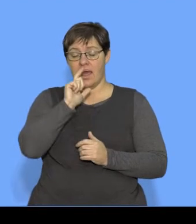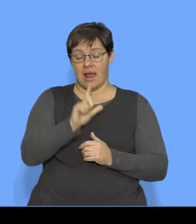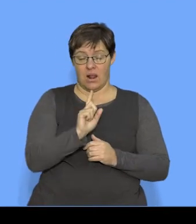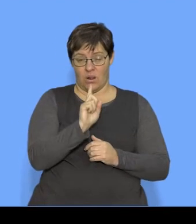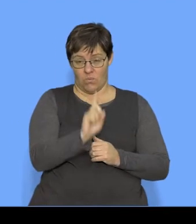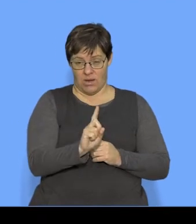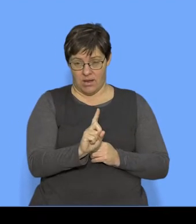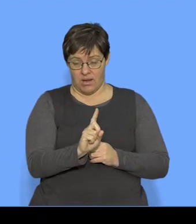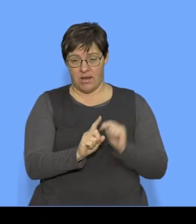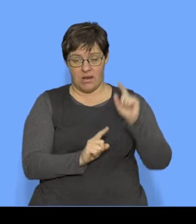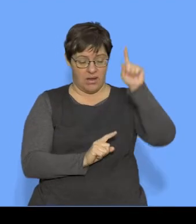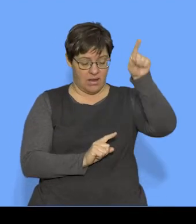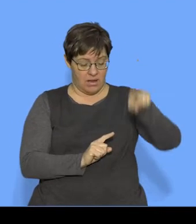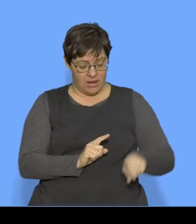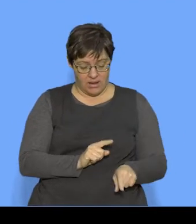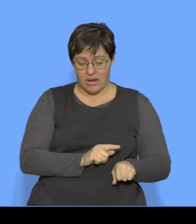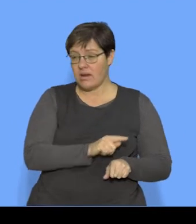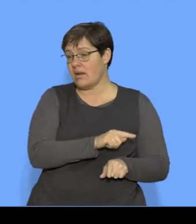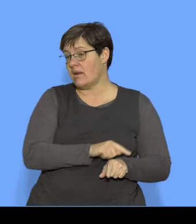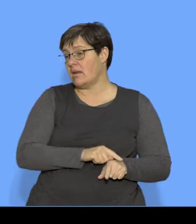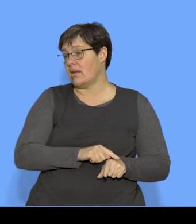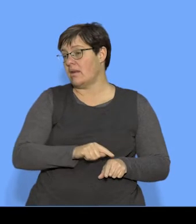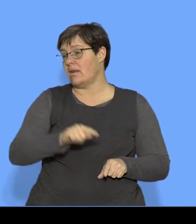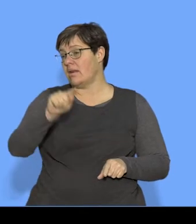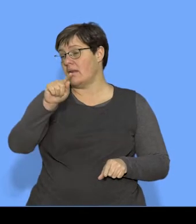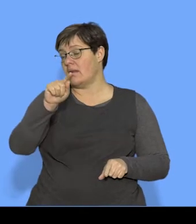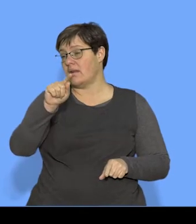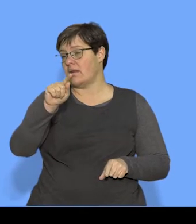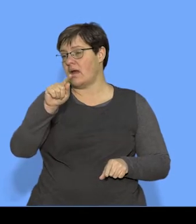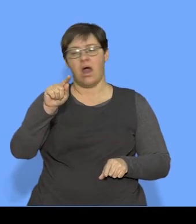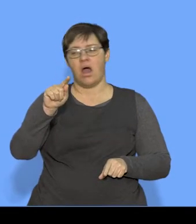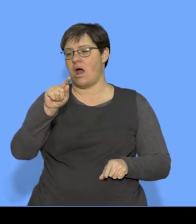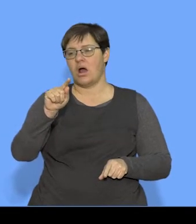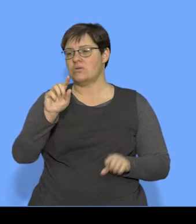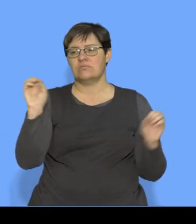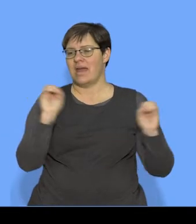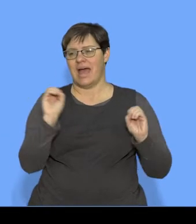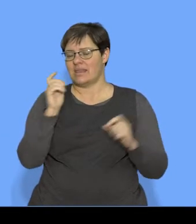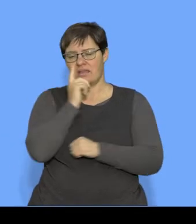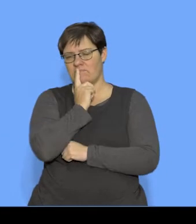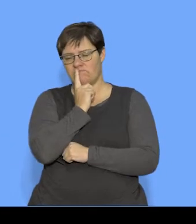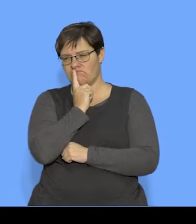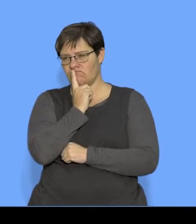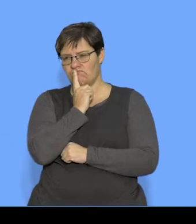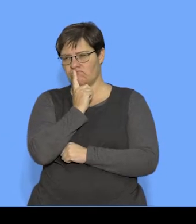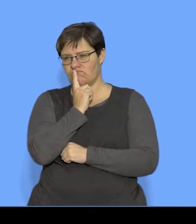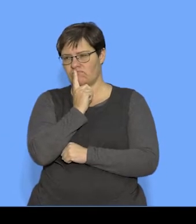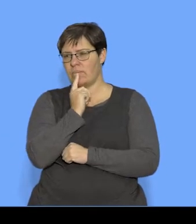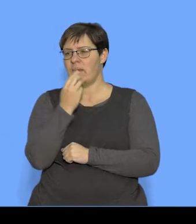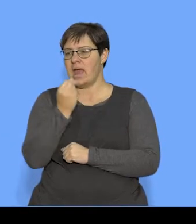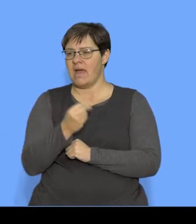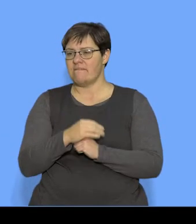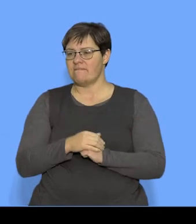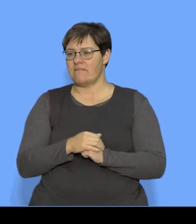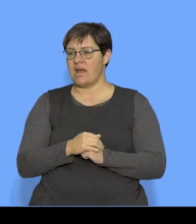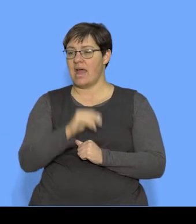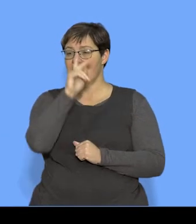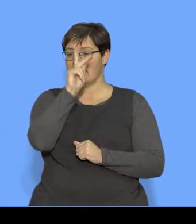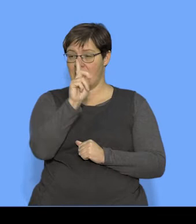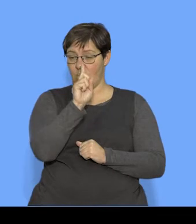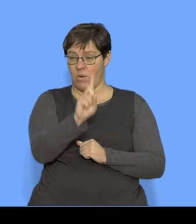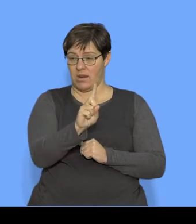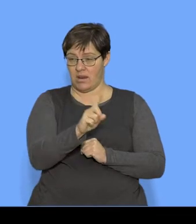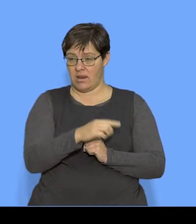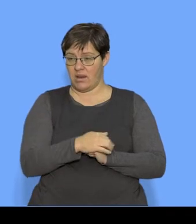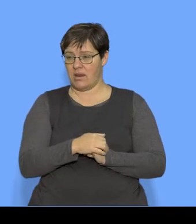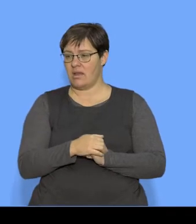L1 will be equals to, I don't have anything equals to L1. I actually have